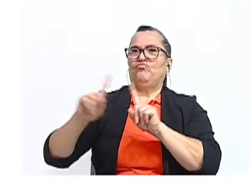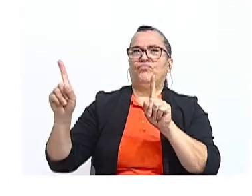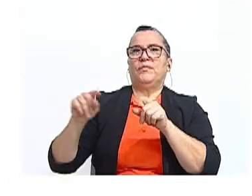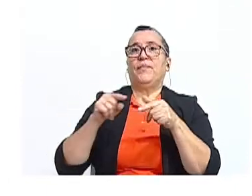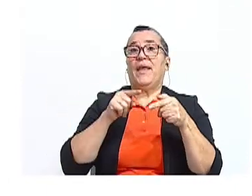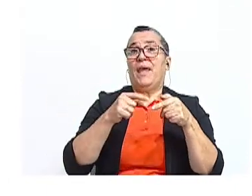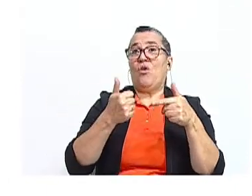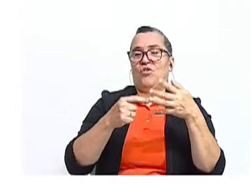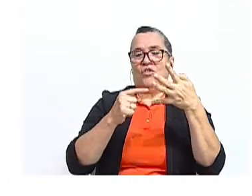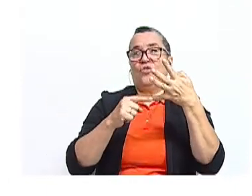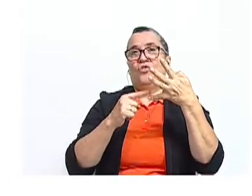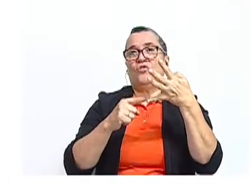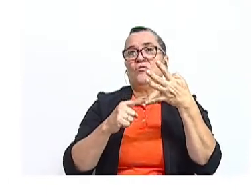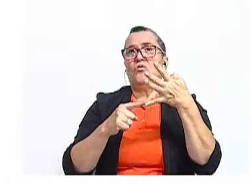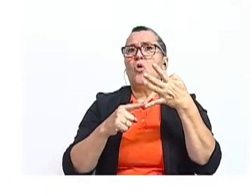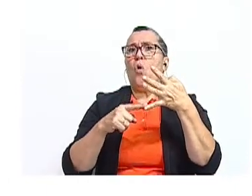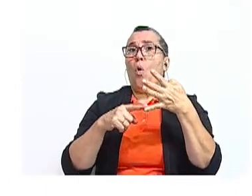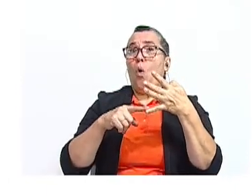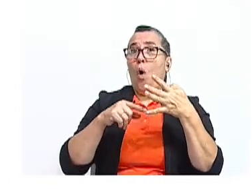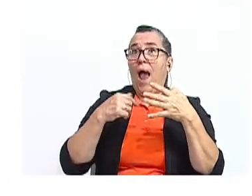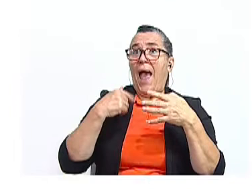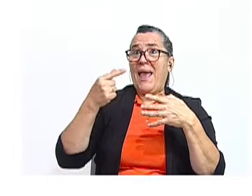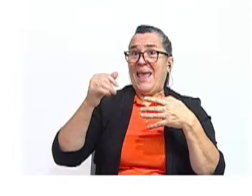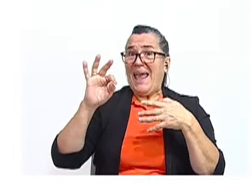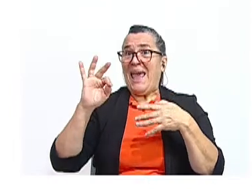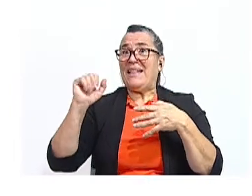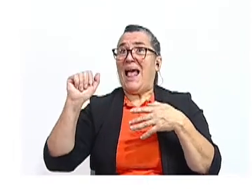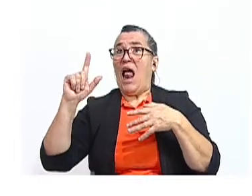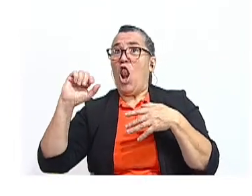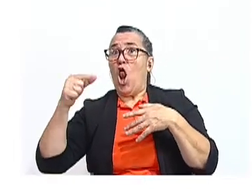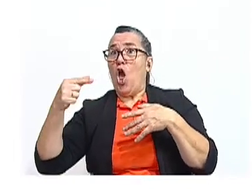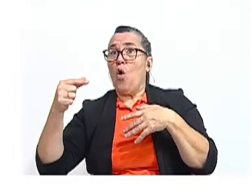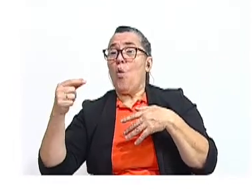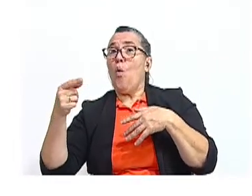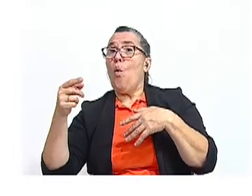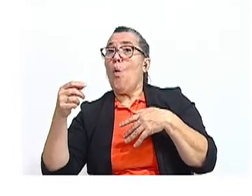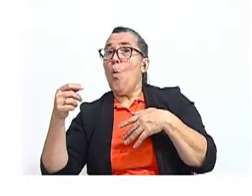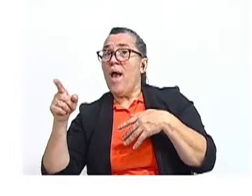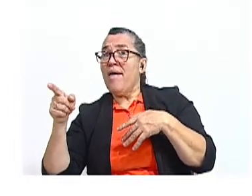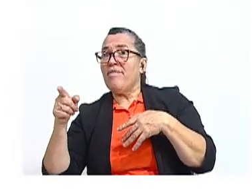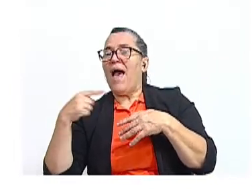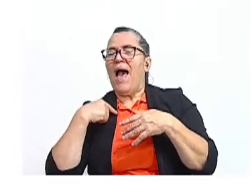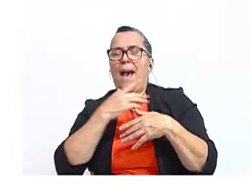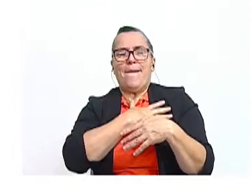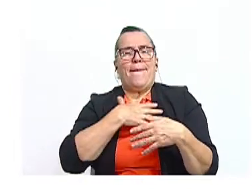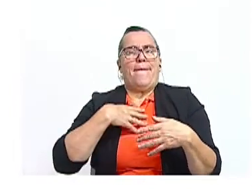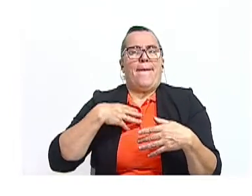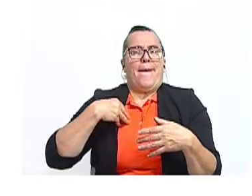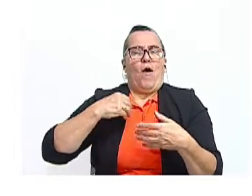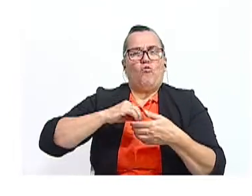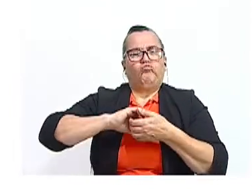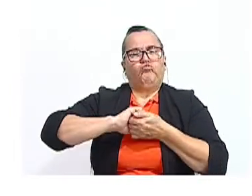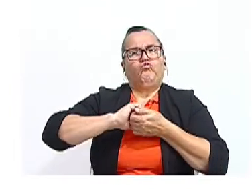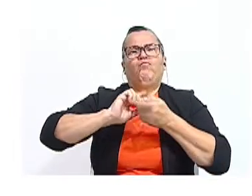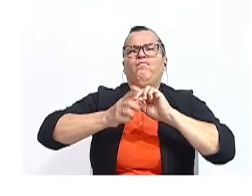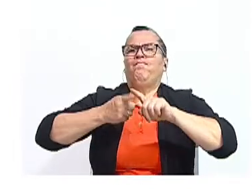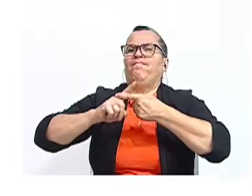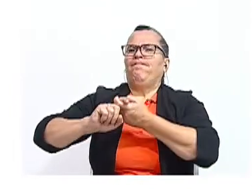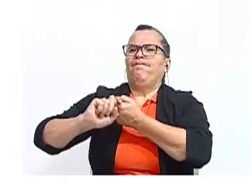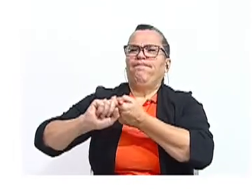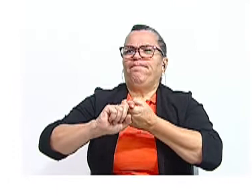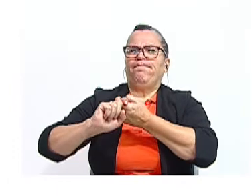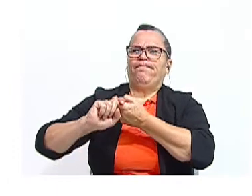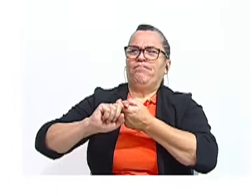example. I get along with all of my classmates. Get along with is that you like all of your classmates and you are maybe